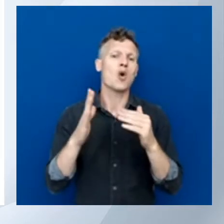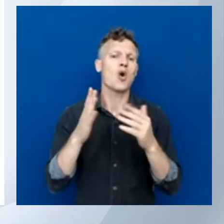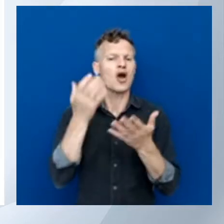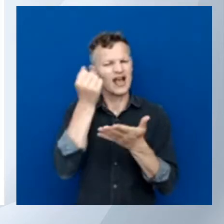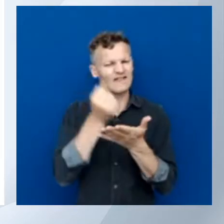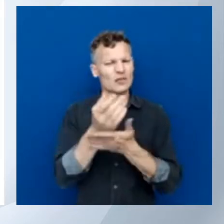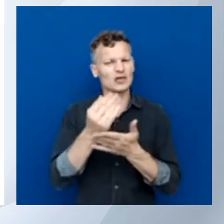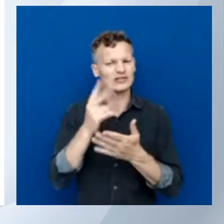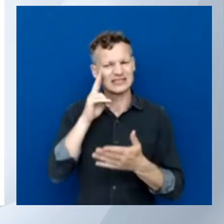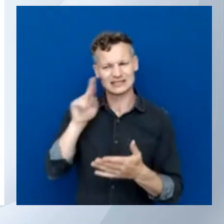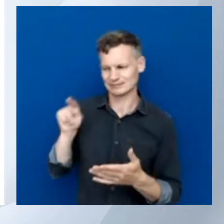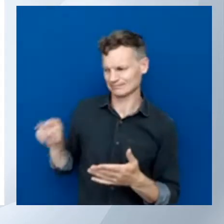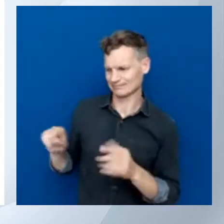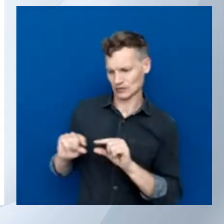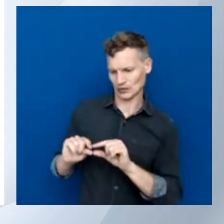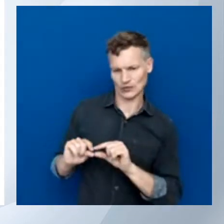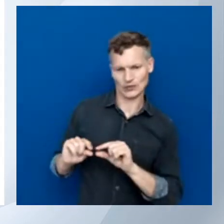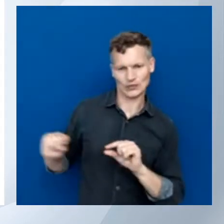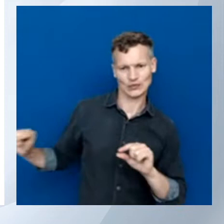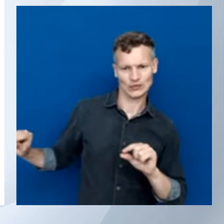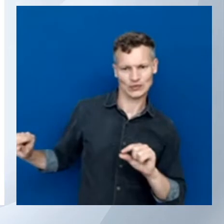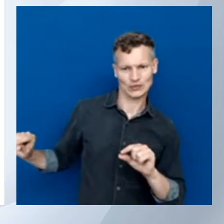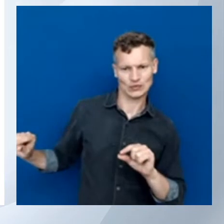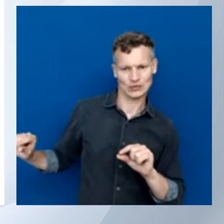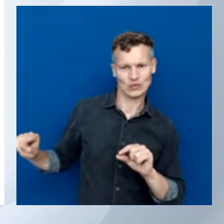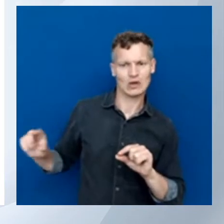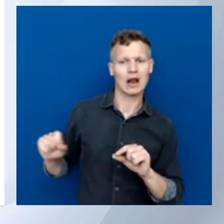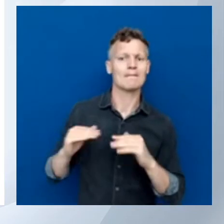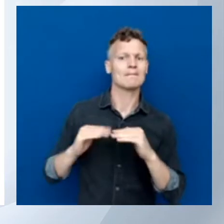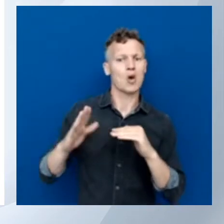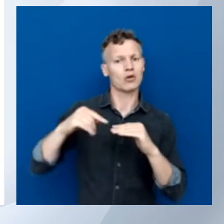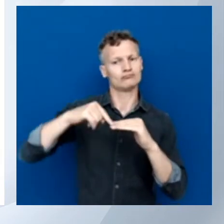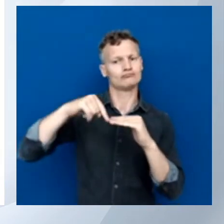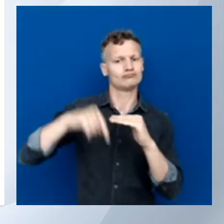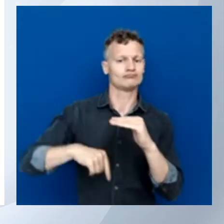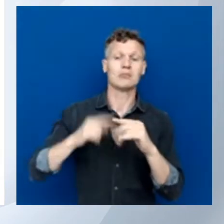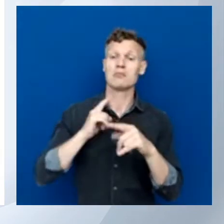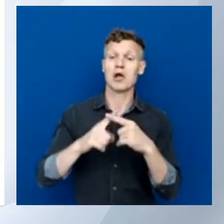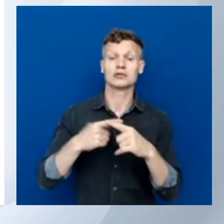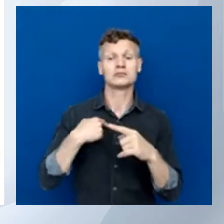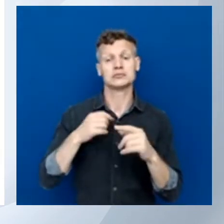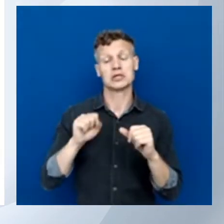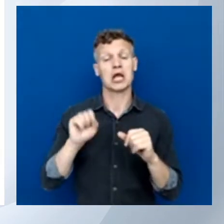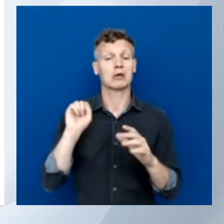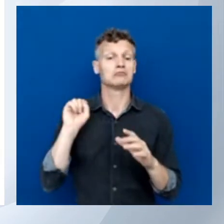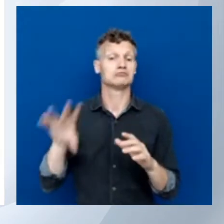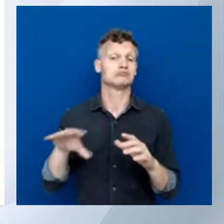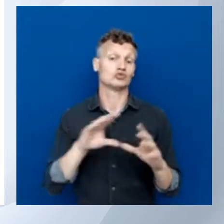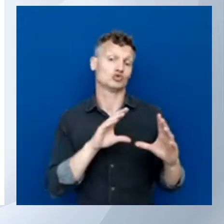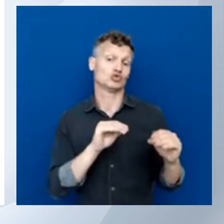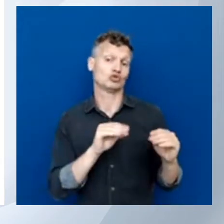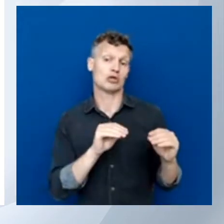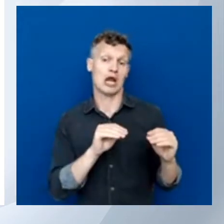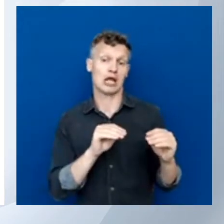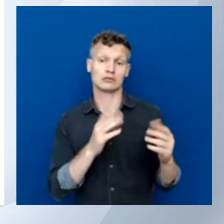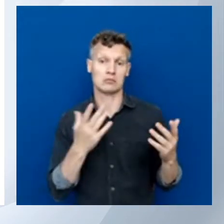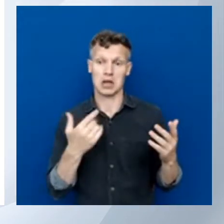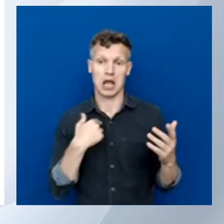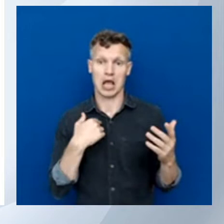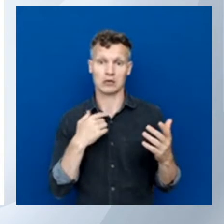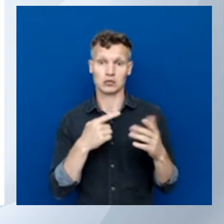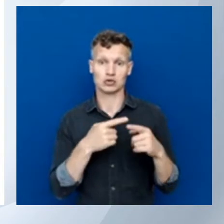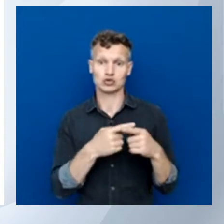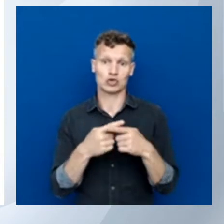And if you want, I can share it also on the chat, or we give you the slides, or I'm not sure how will this work, but you will get it for